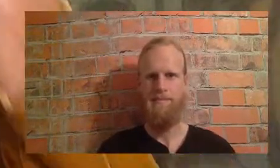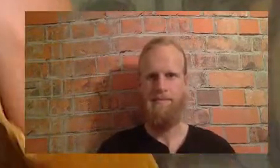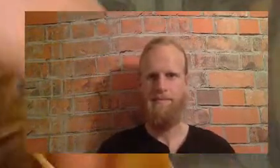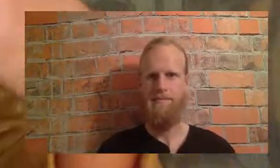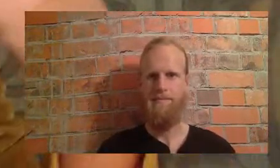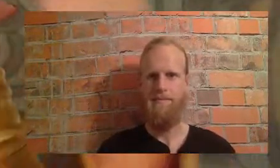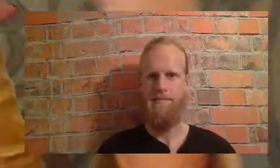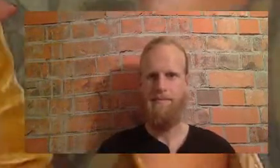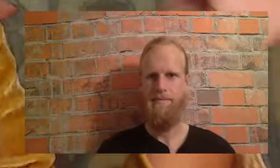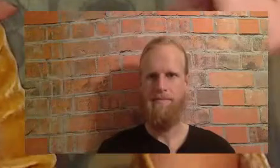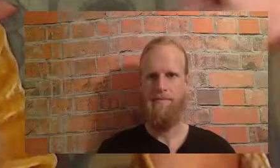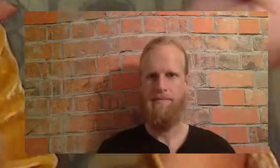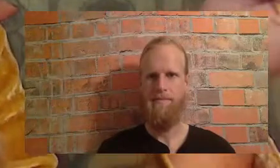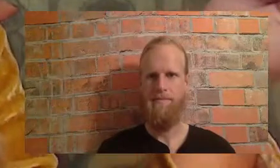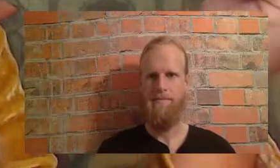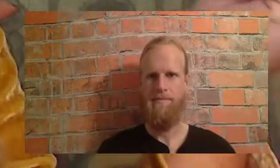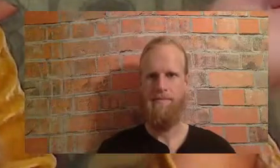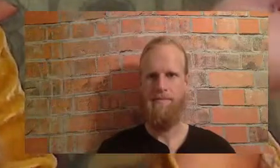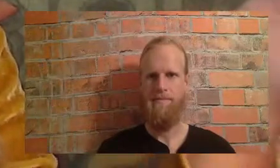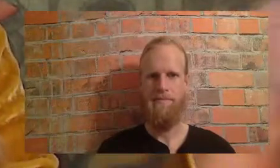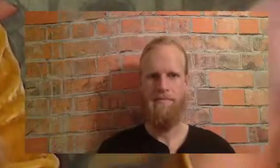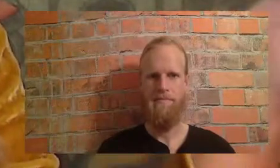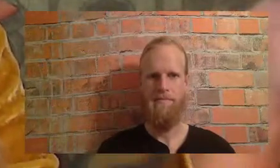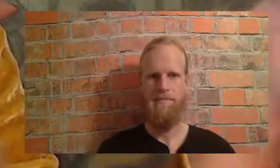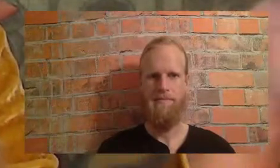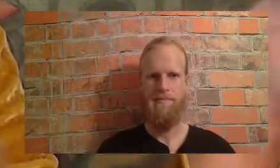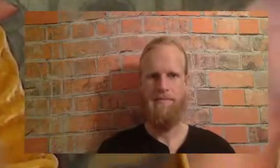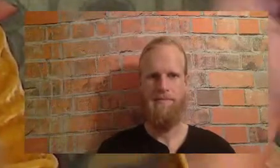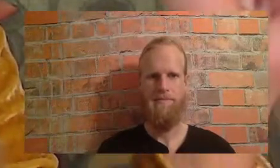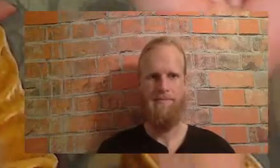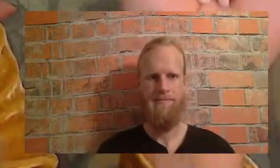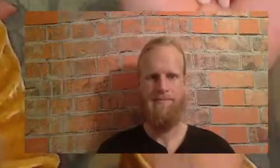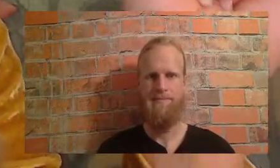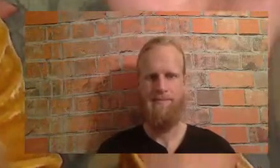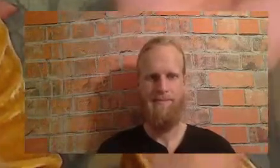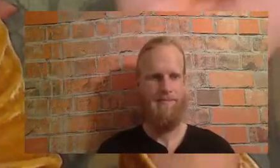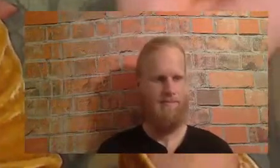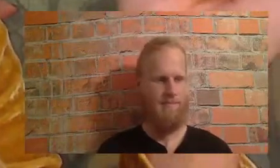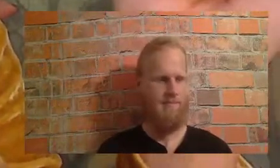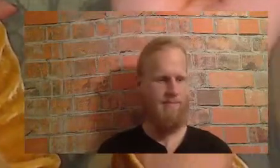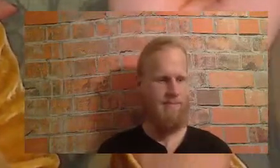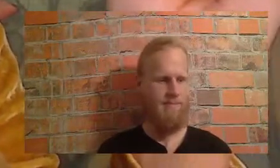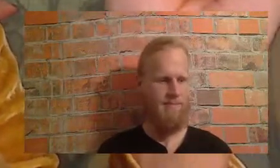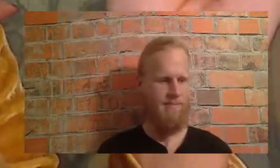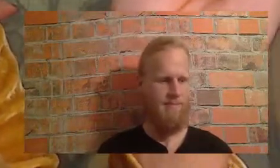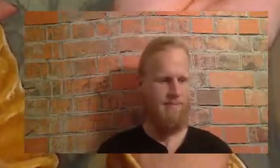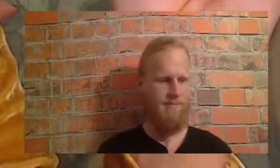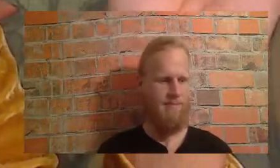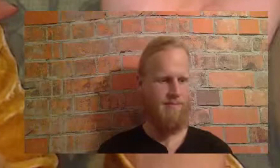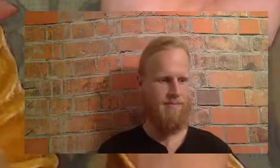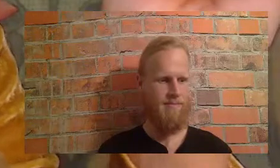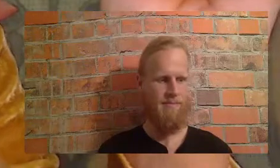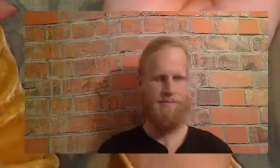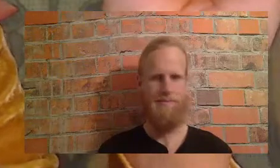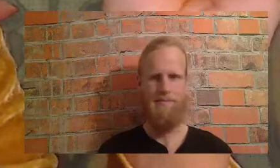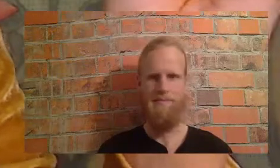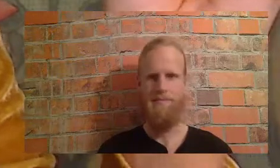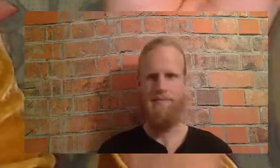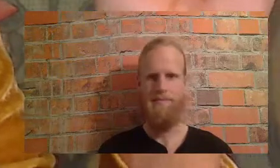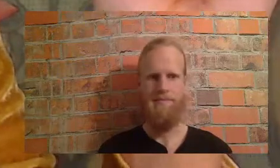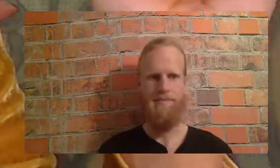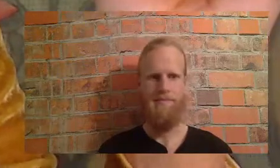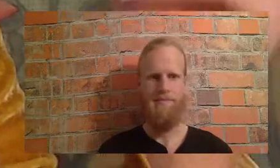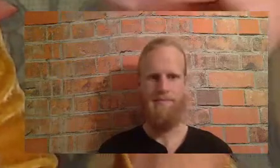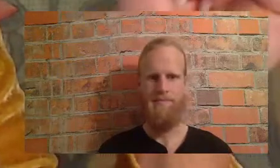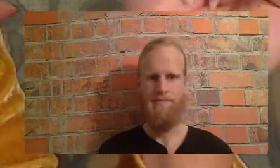you to rate it from 1 to 10, 10 being the most intense. And it's okay if it hasn't changed. Some people are going to take a little